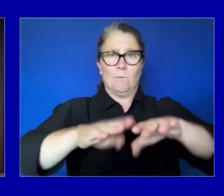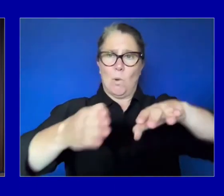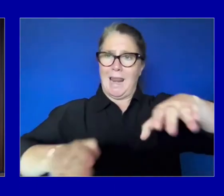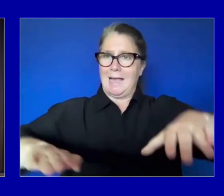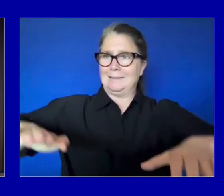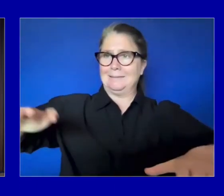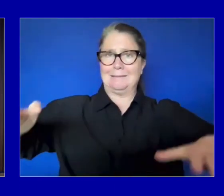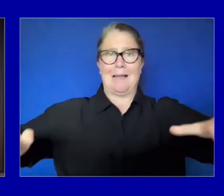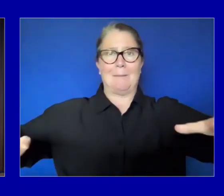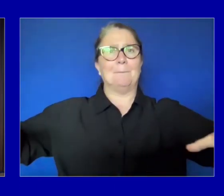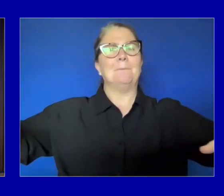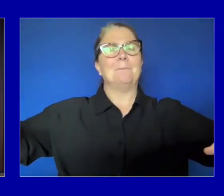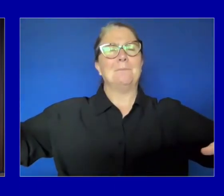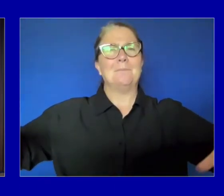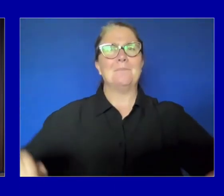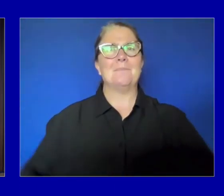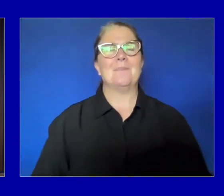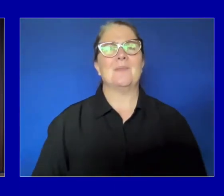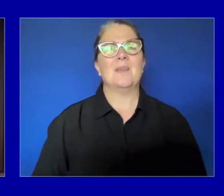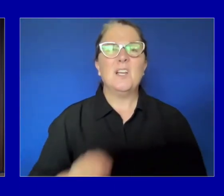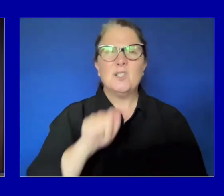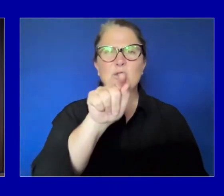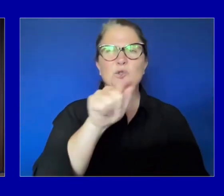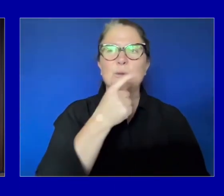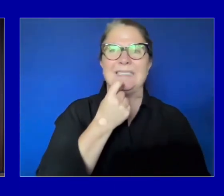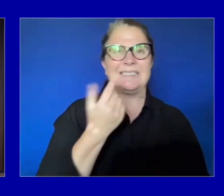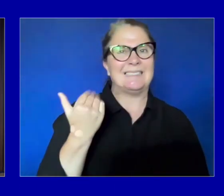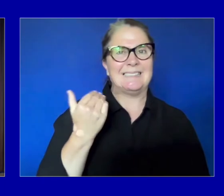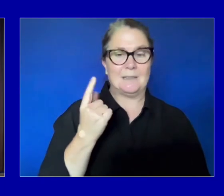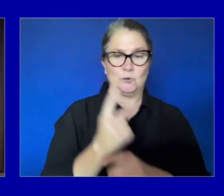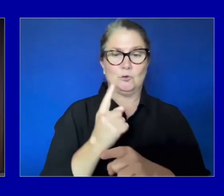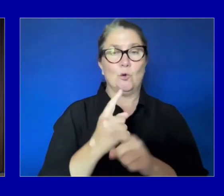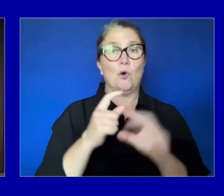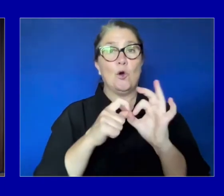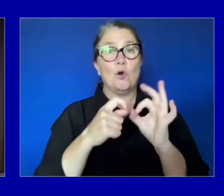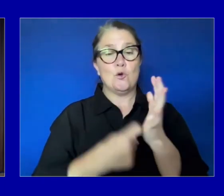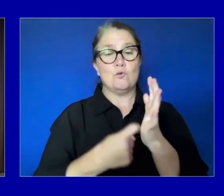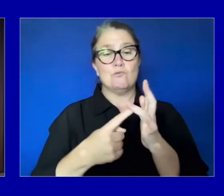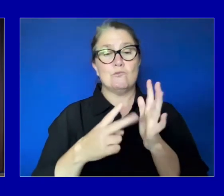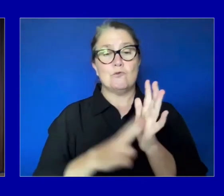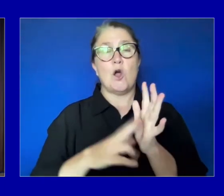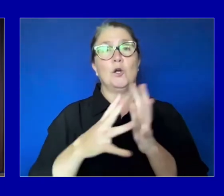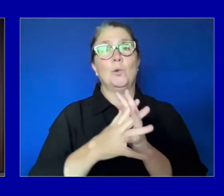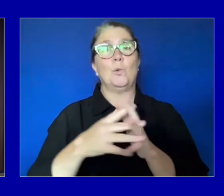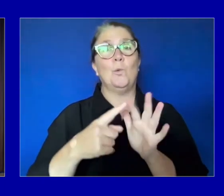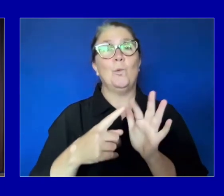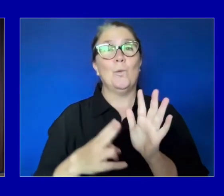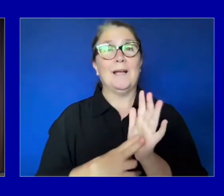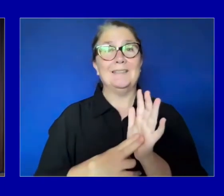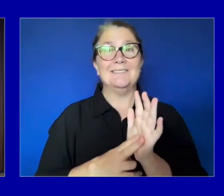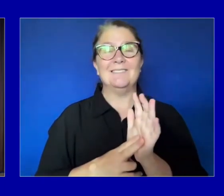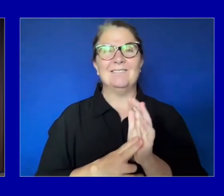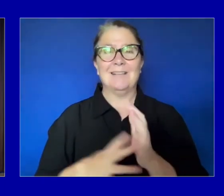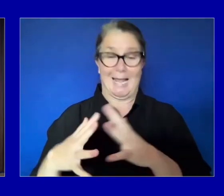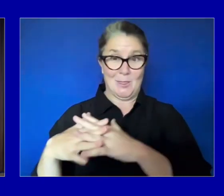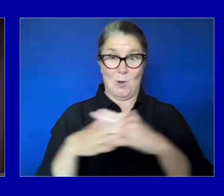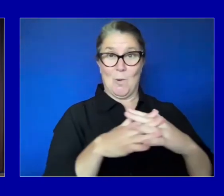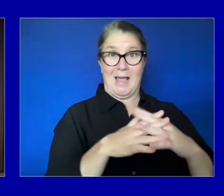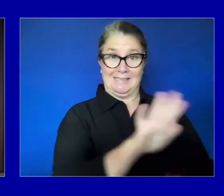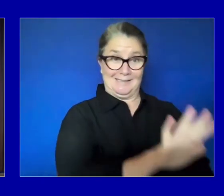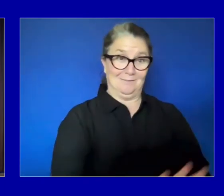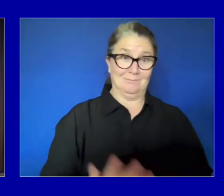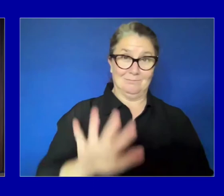Bronwyn. Um, well, I used to supply grass to all the old ladies in the Western district. Um, I'm glad you laughed because it was a